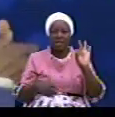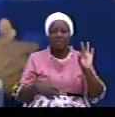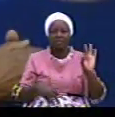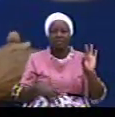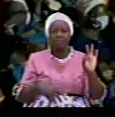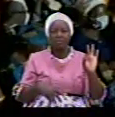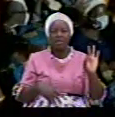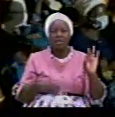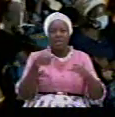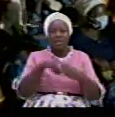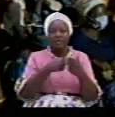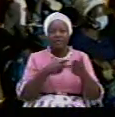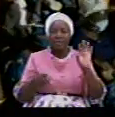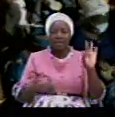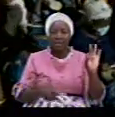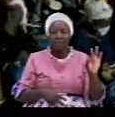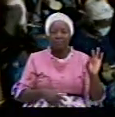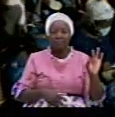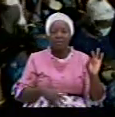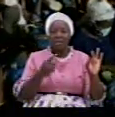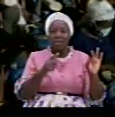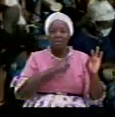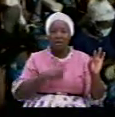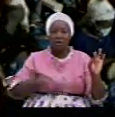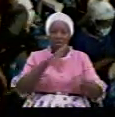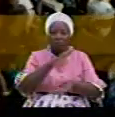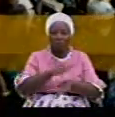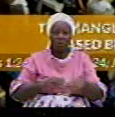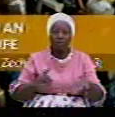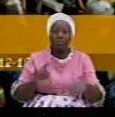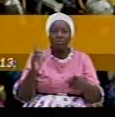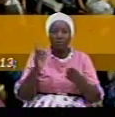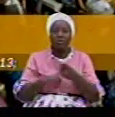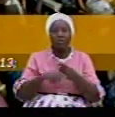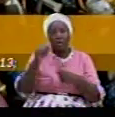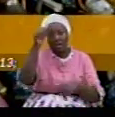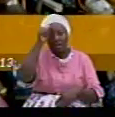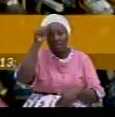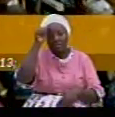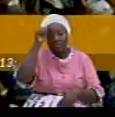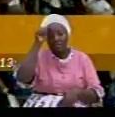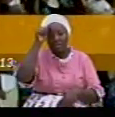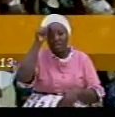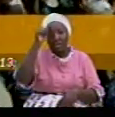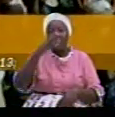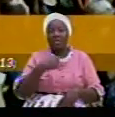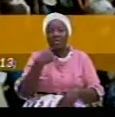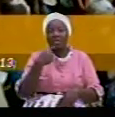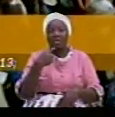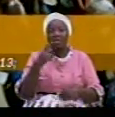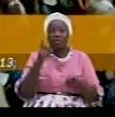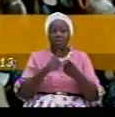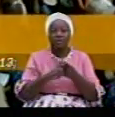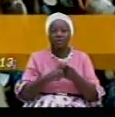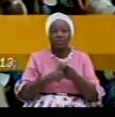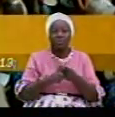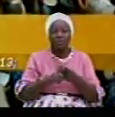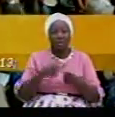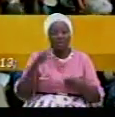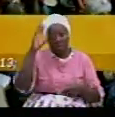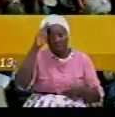In verse 9, the Lord called unto Adam and said unto him,